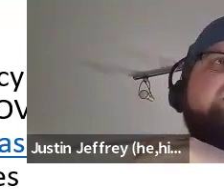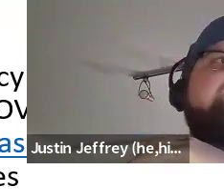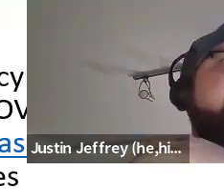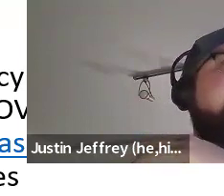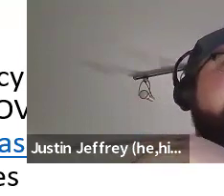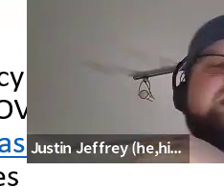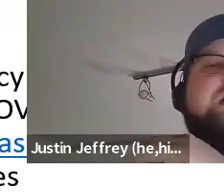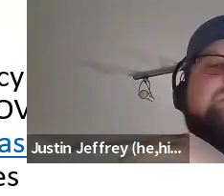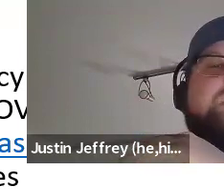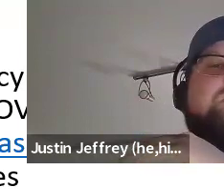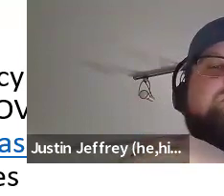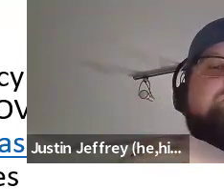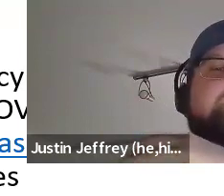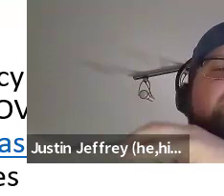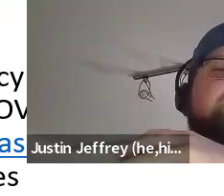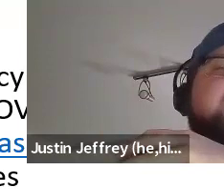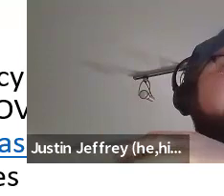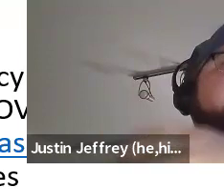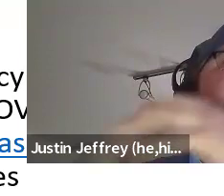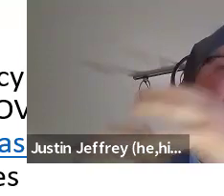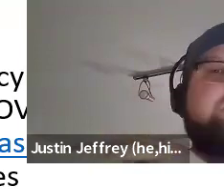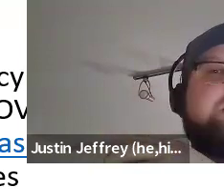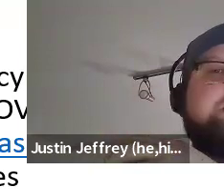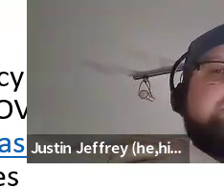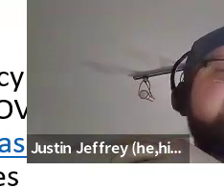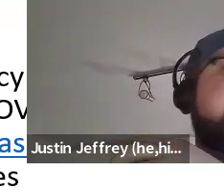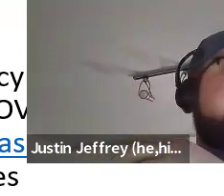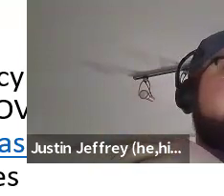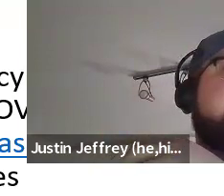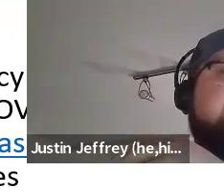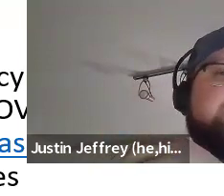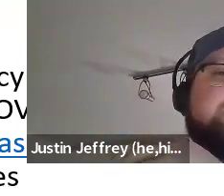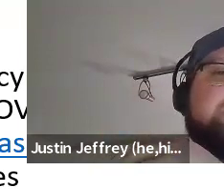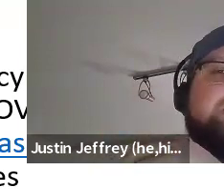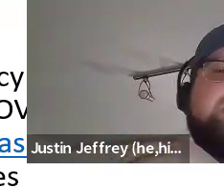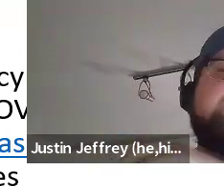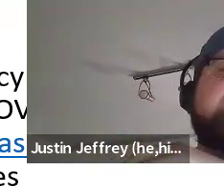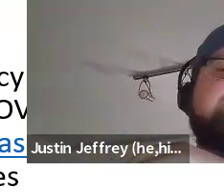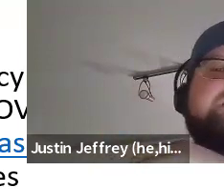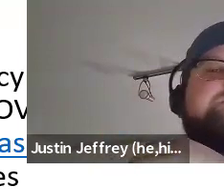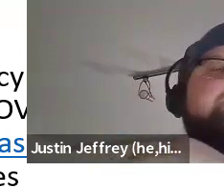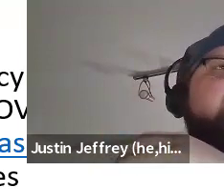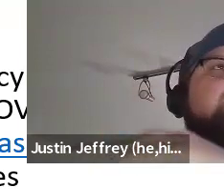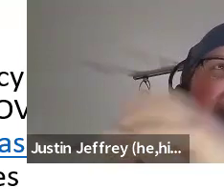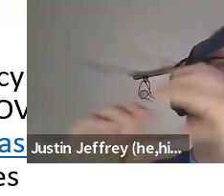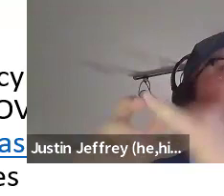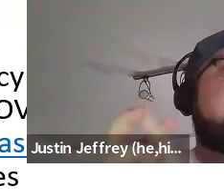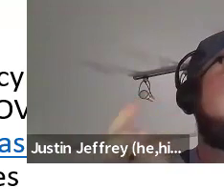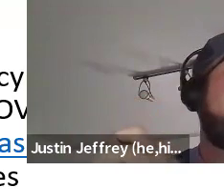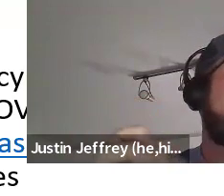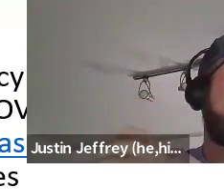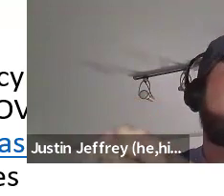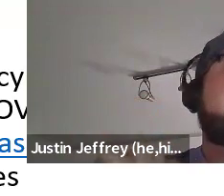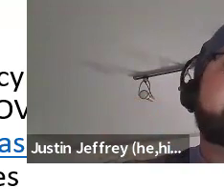Insider, and there it's going to lay out, how to prevent illness this cold and flu season. So some tips,